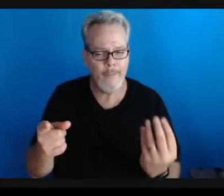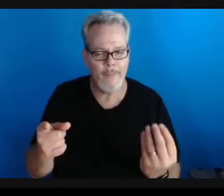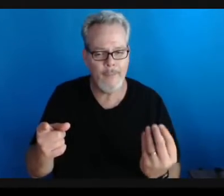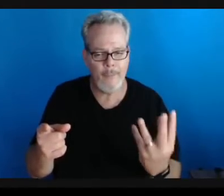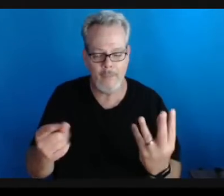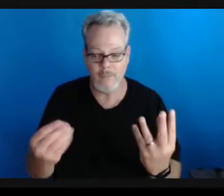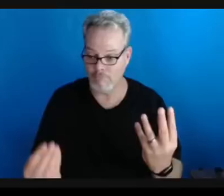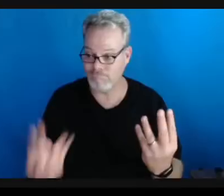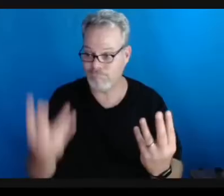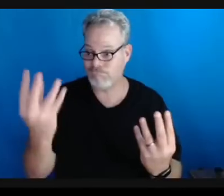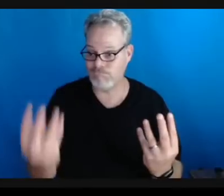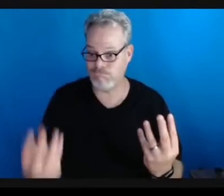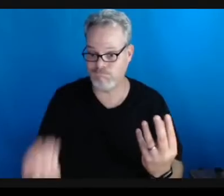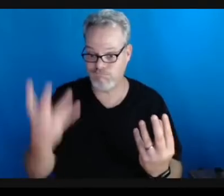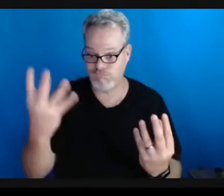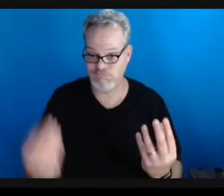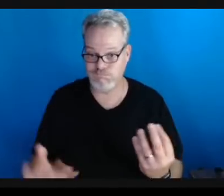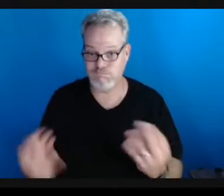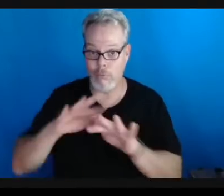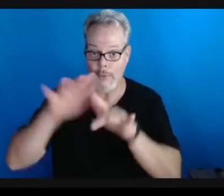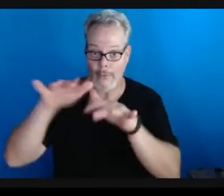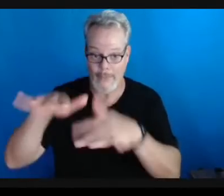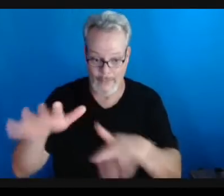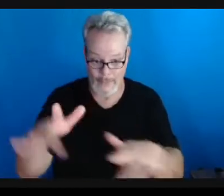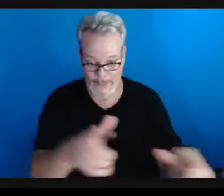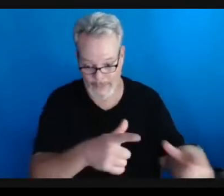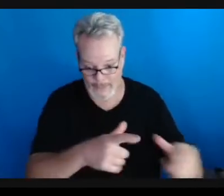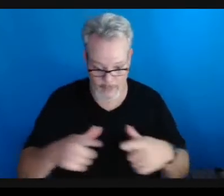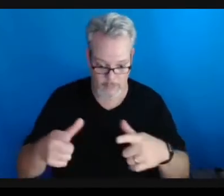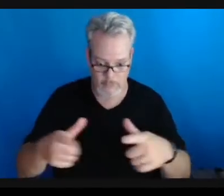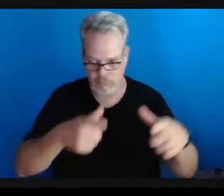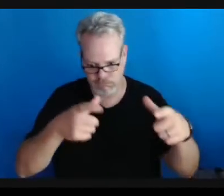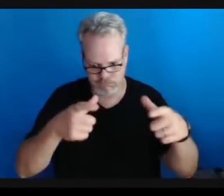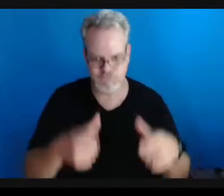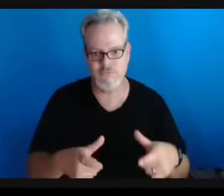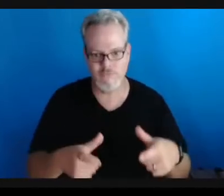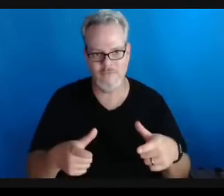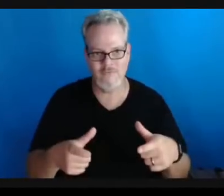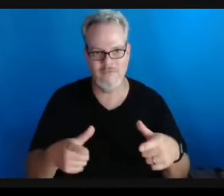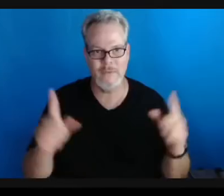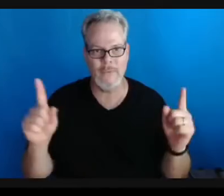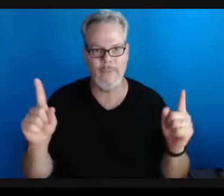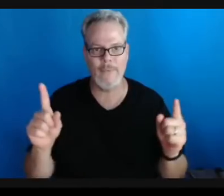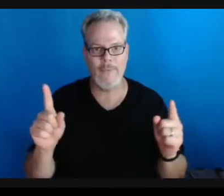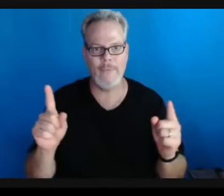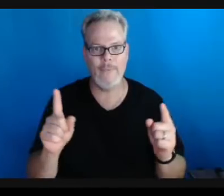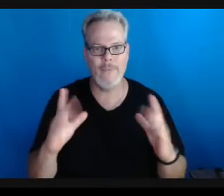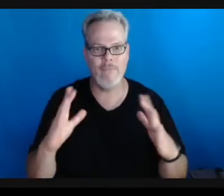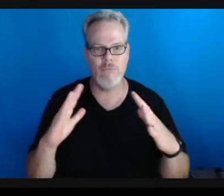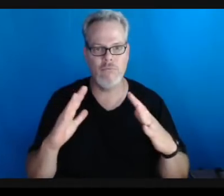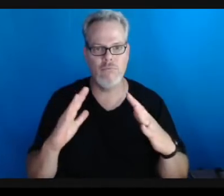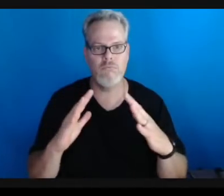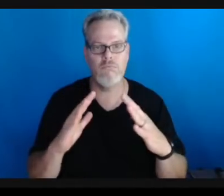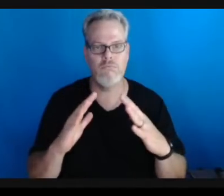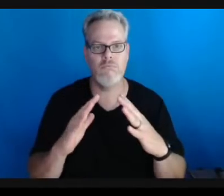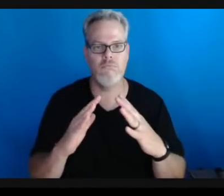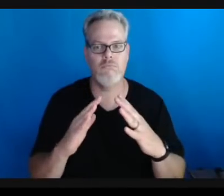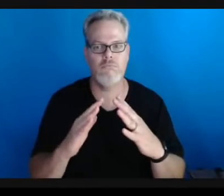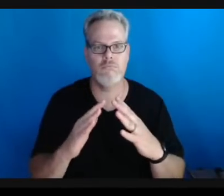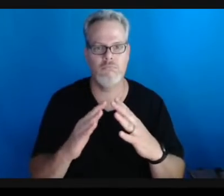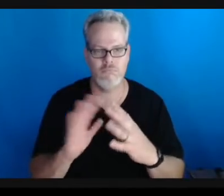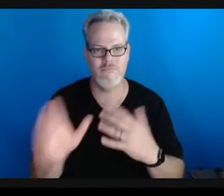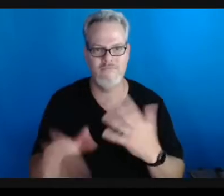There's our ponding, and right in here, contraction, degassing, overturning, and